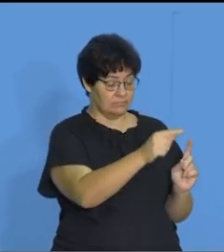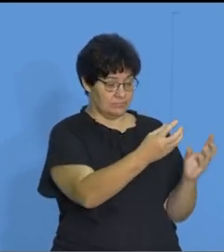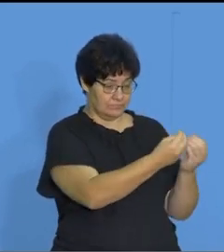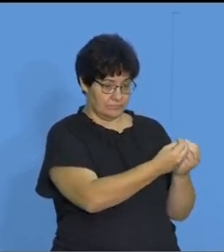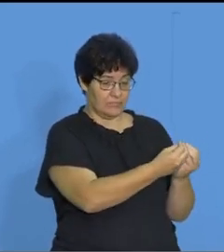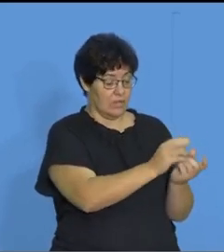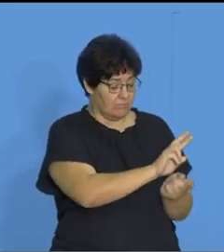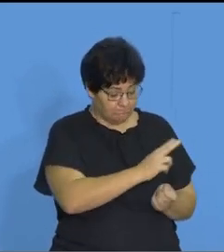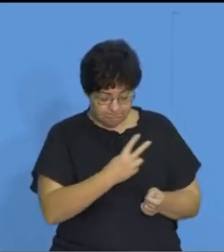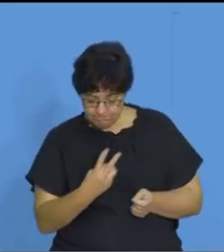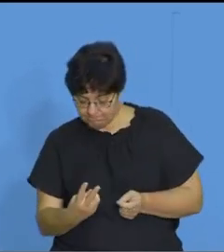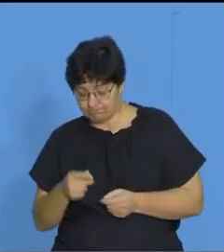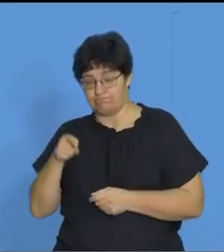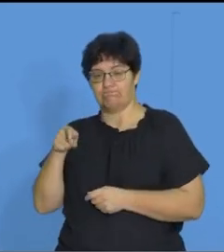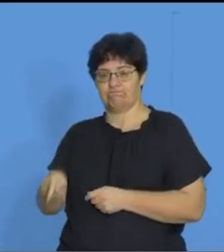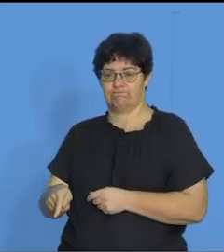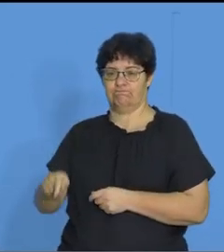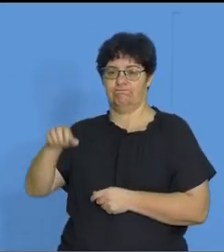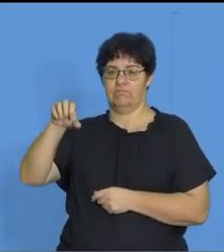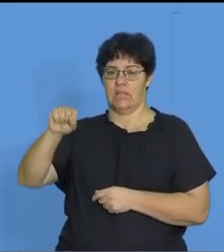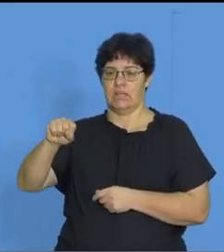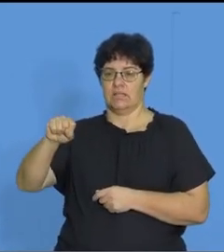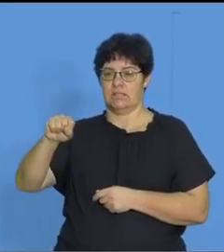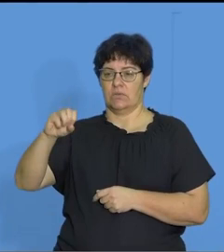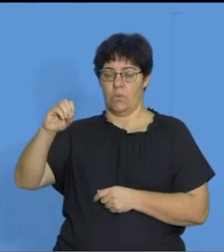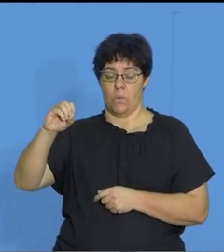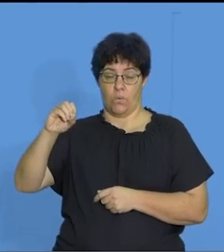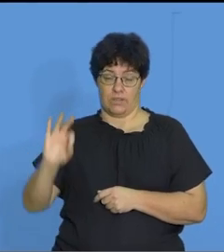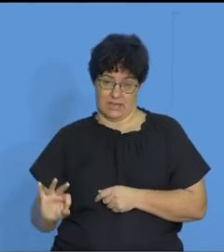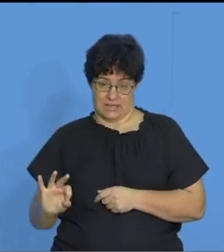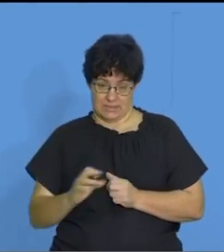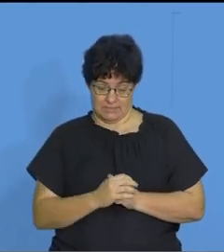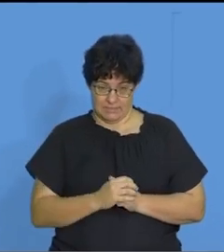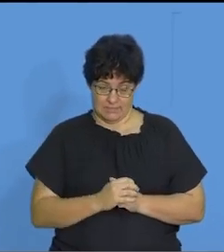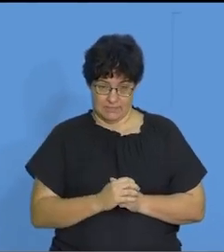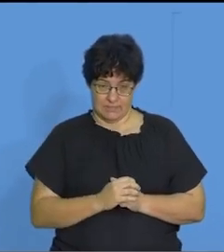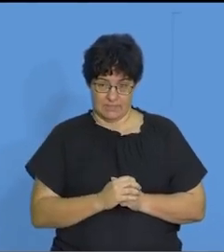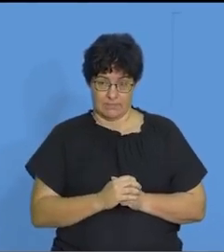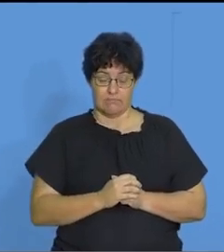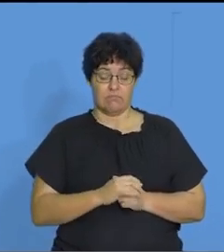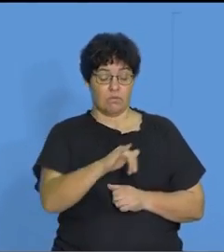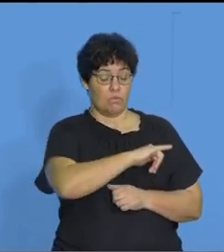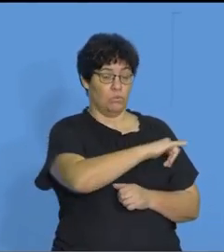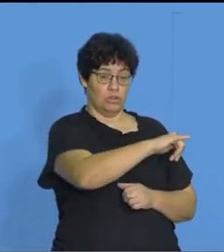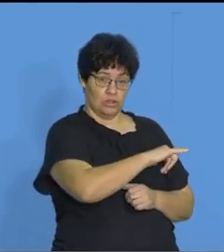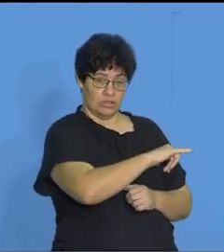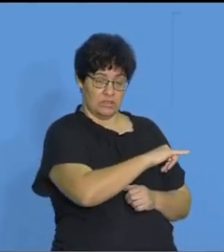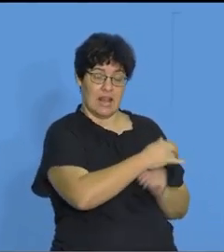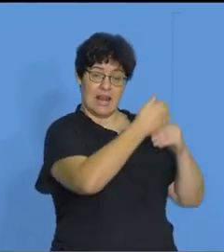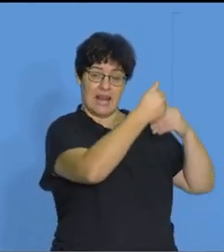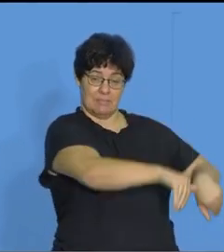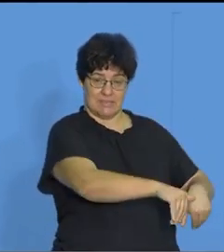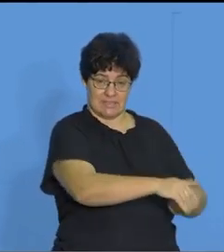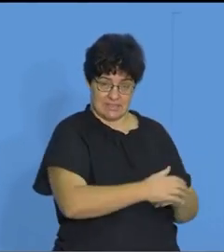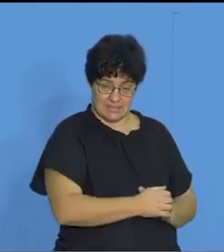sulfur trioxide as a product according to the following equation that's given to us. Which substance is the limiting reagent?